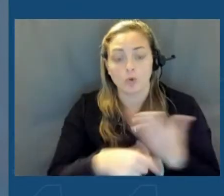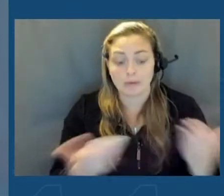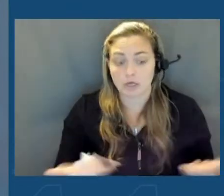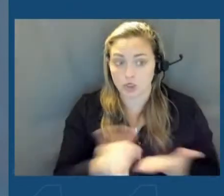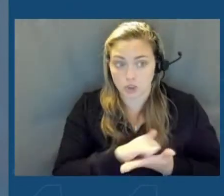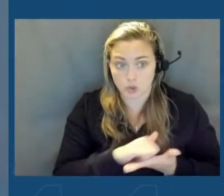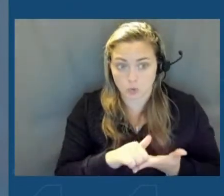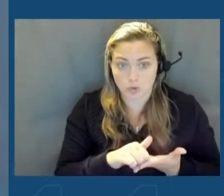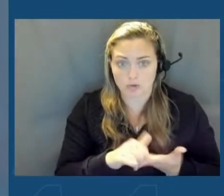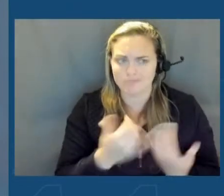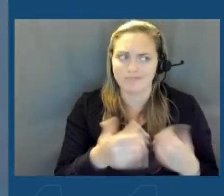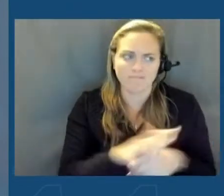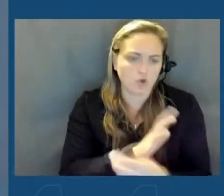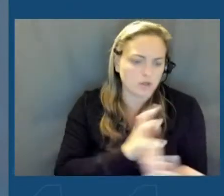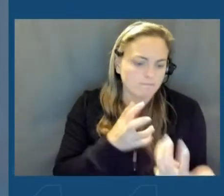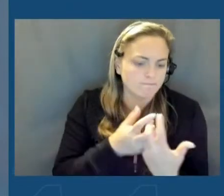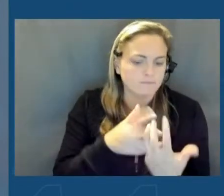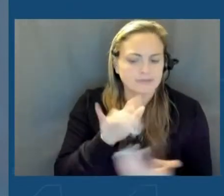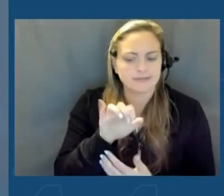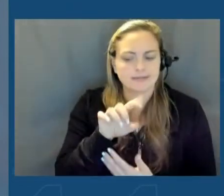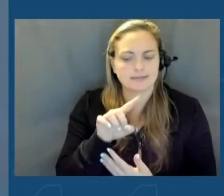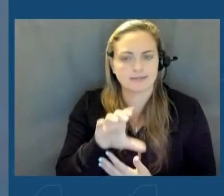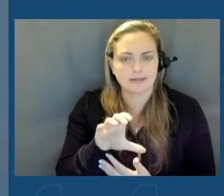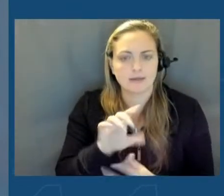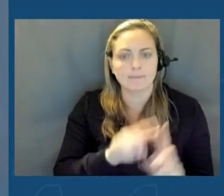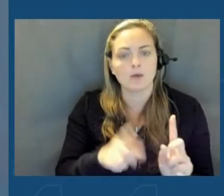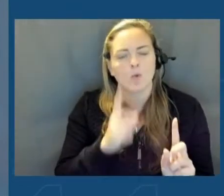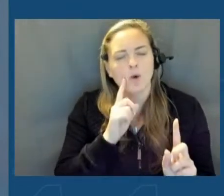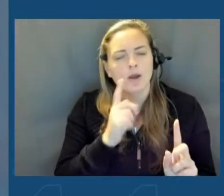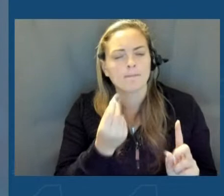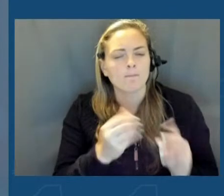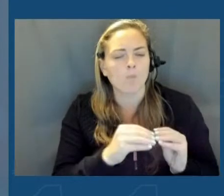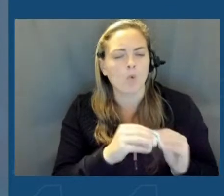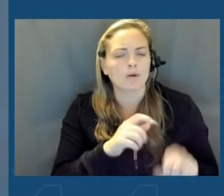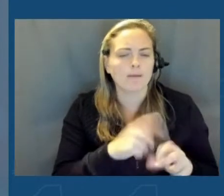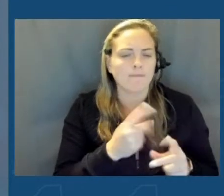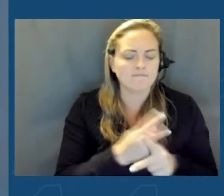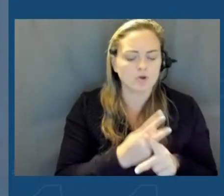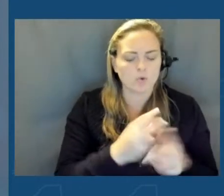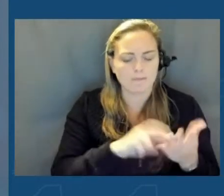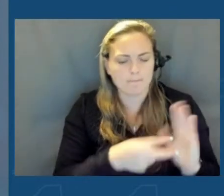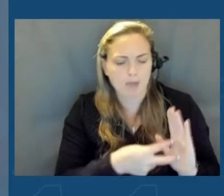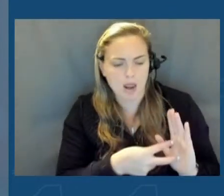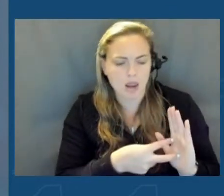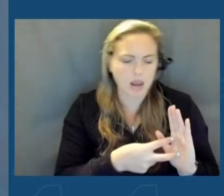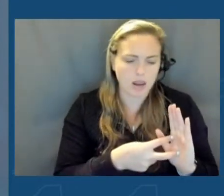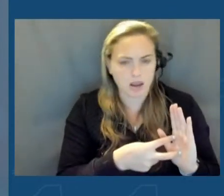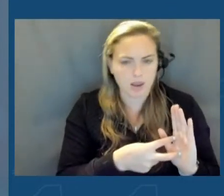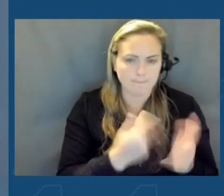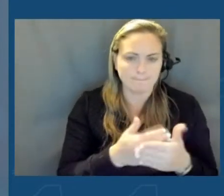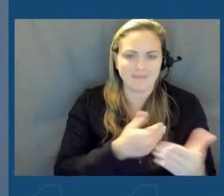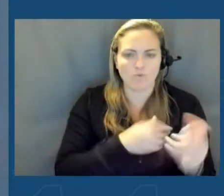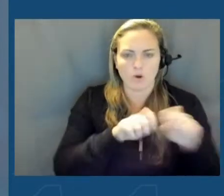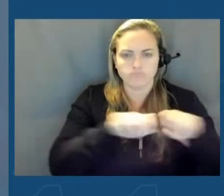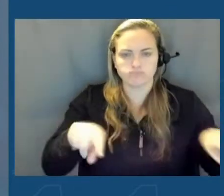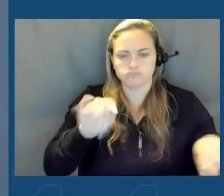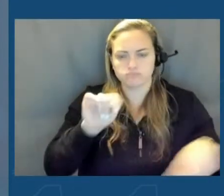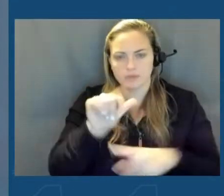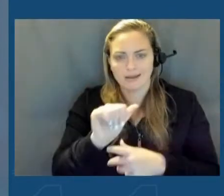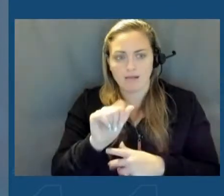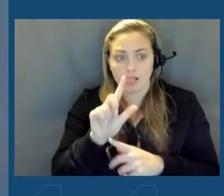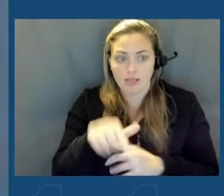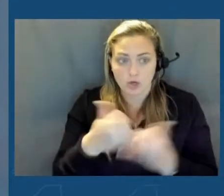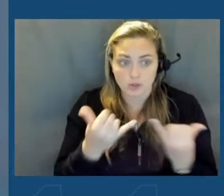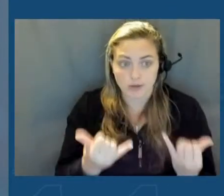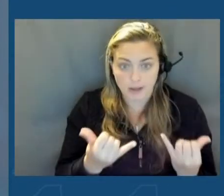to be fully aligned with the CDC, but we wanted to take a little bit of time to process what that actually meant before we release data. And later today,